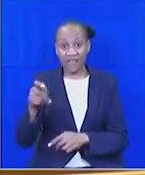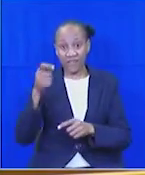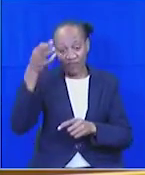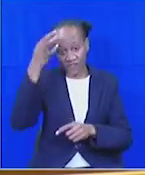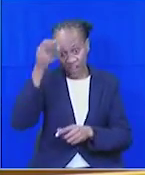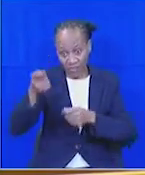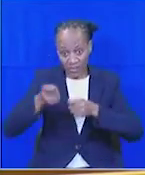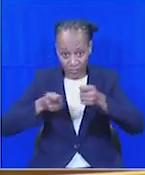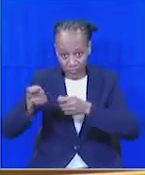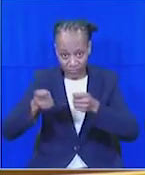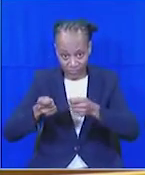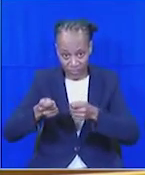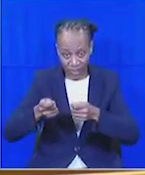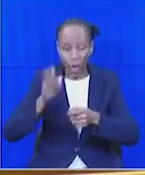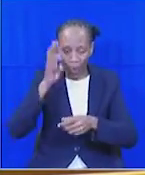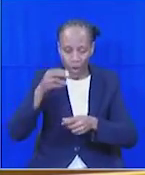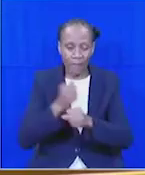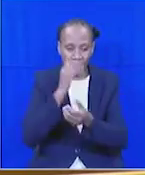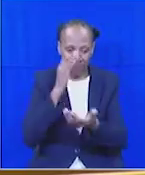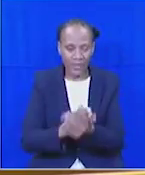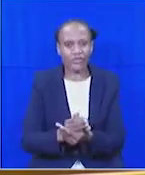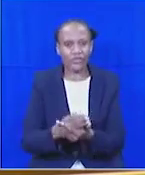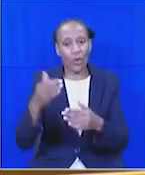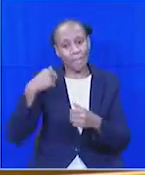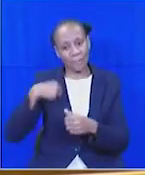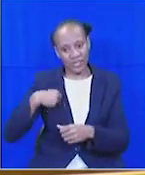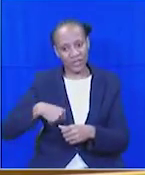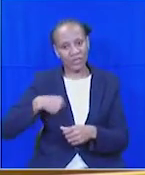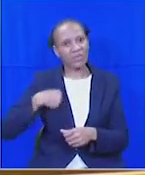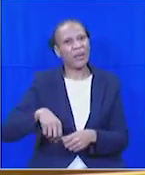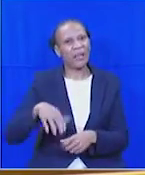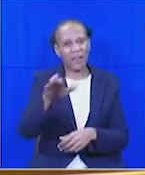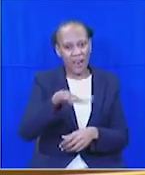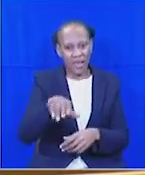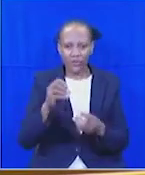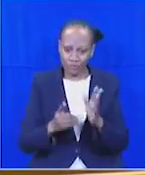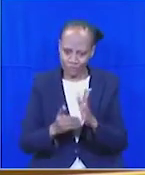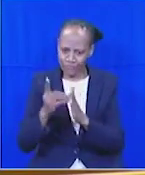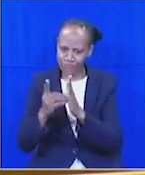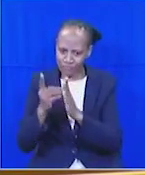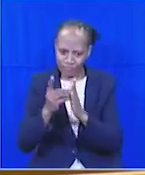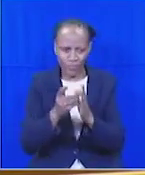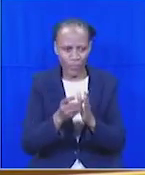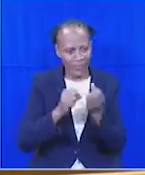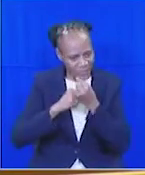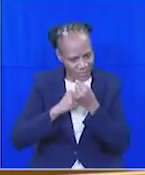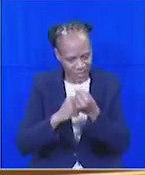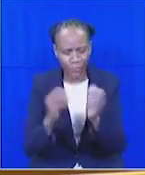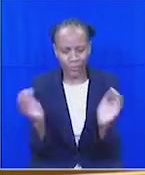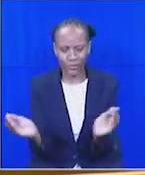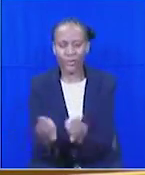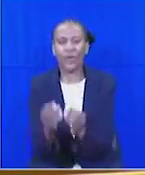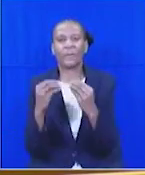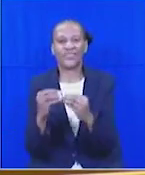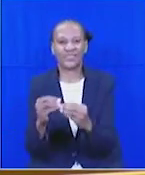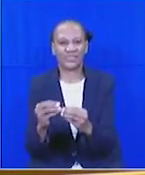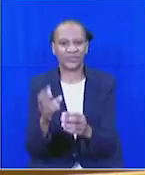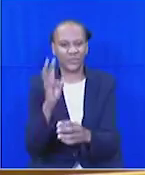will make sure that we avail suitable municipal land for agricultural development in support of small-scale